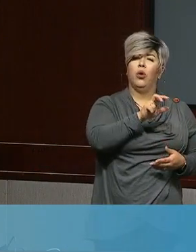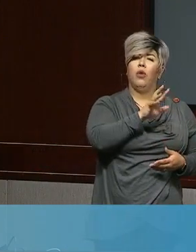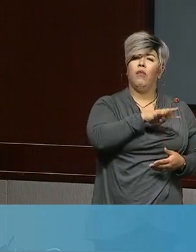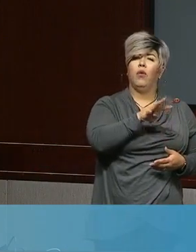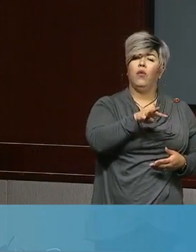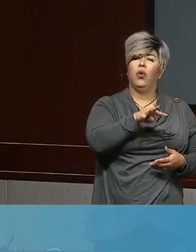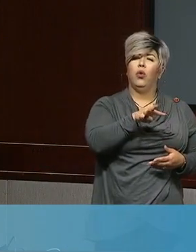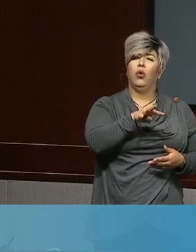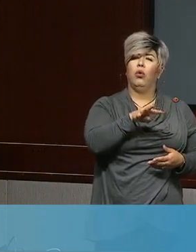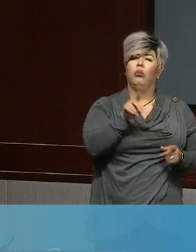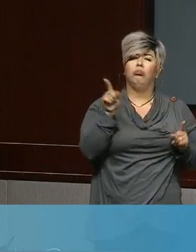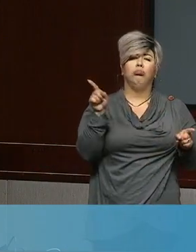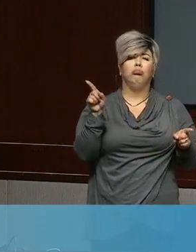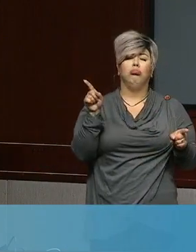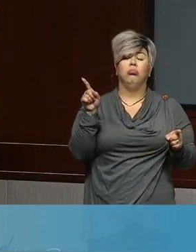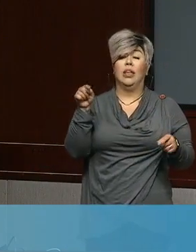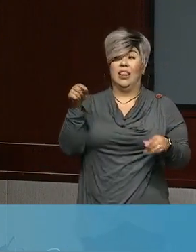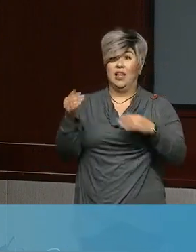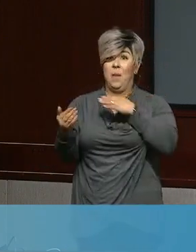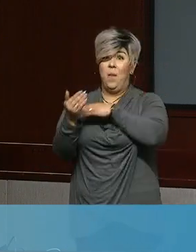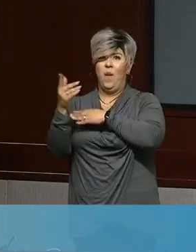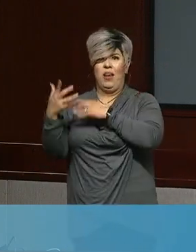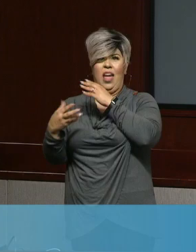17,344, and this morning they have us at